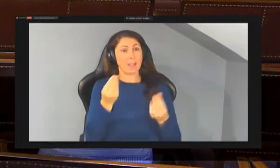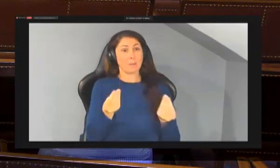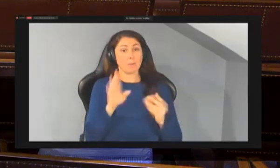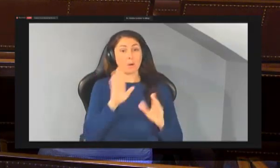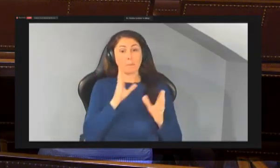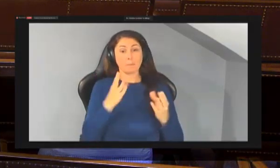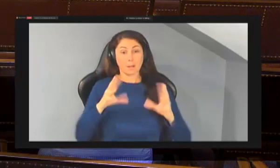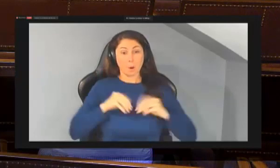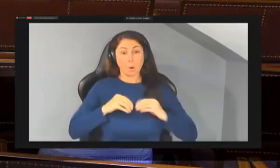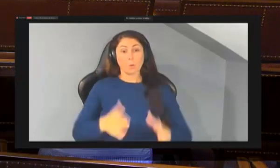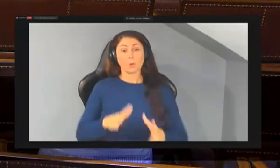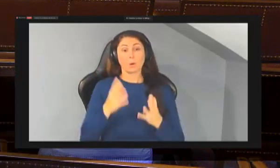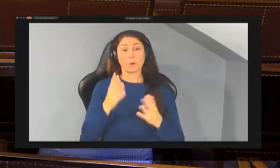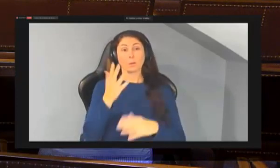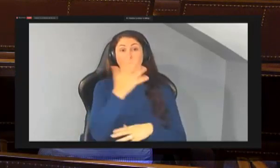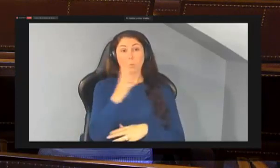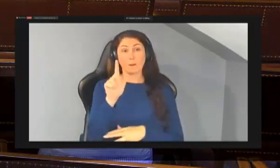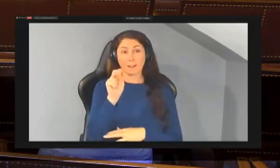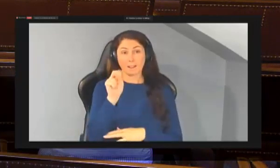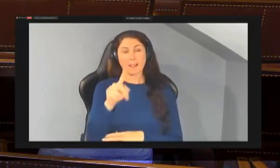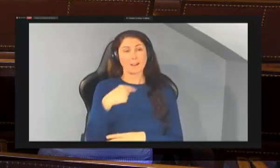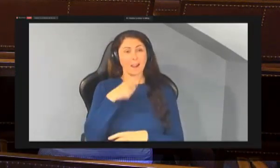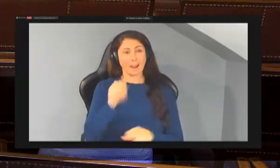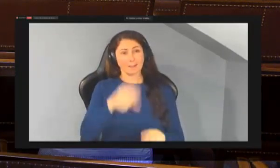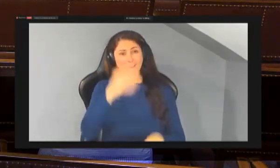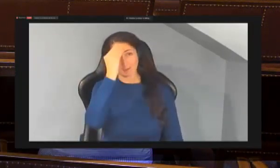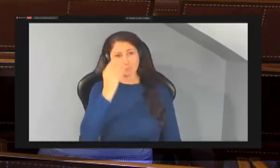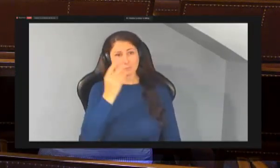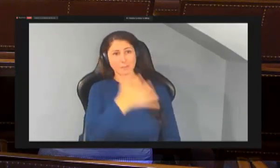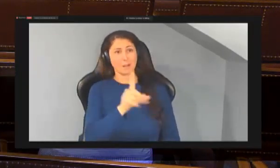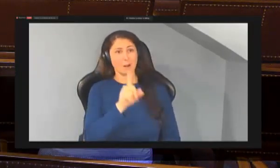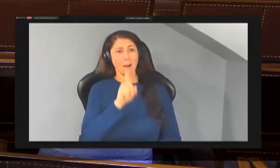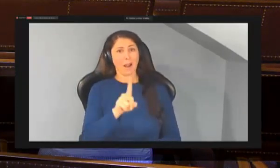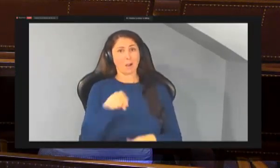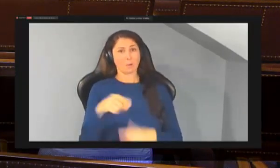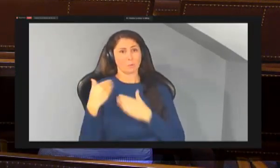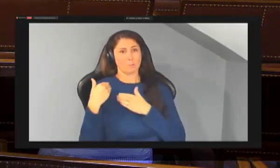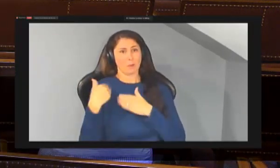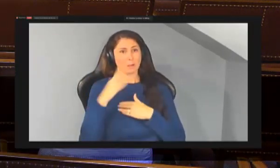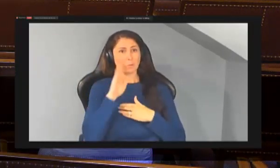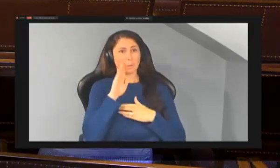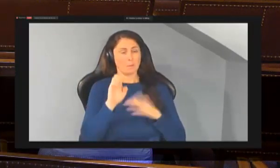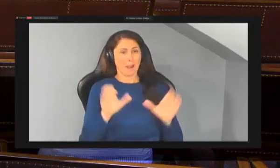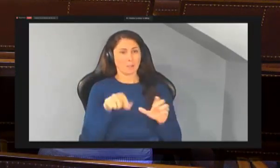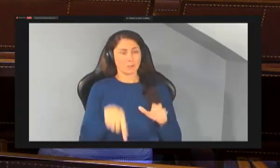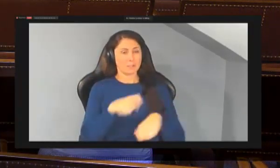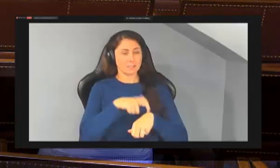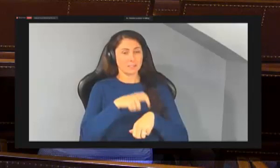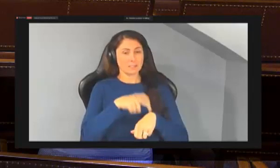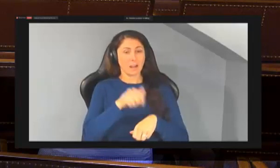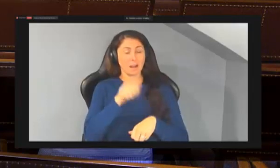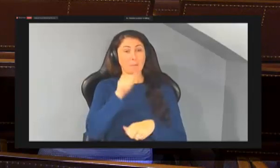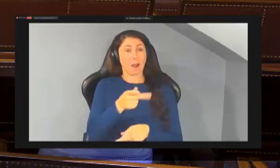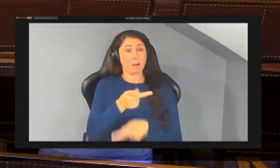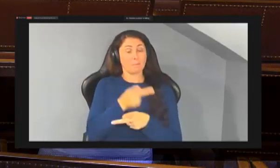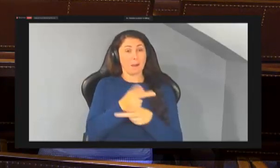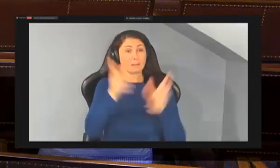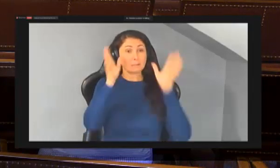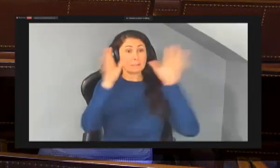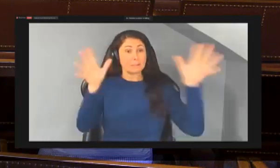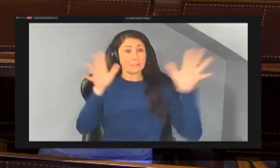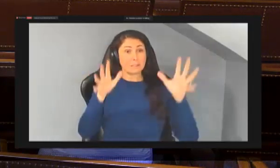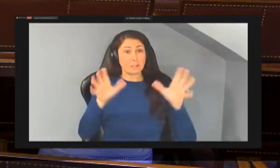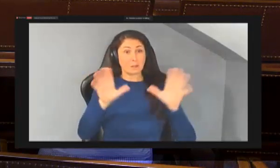I can tell you firsthand how humane and responsible these actions would be at this time. Unmanaged deer populations are decimating